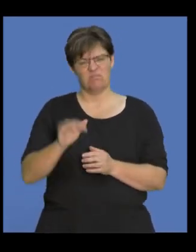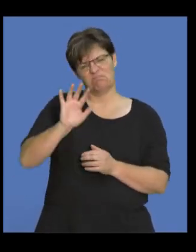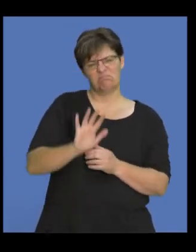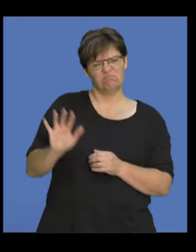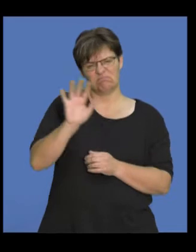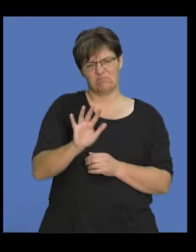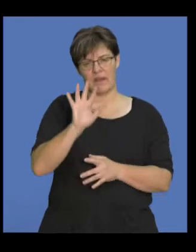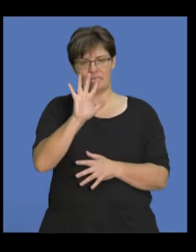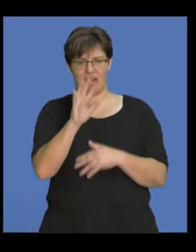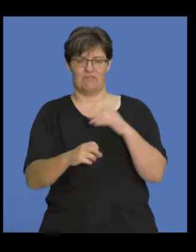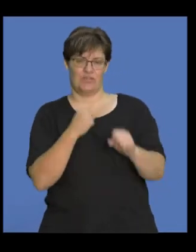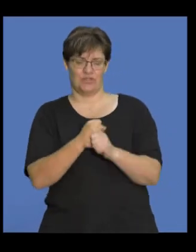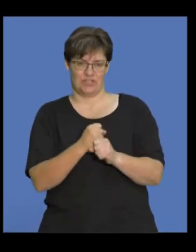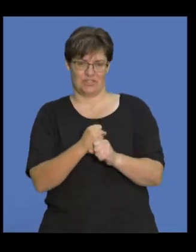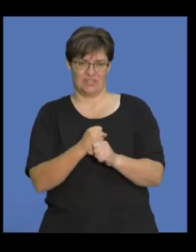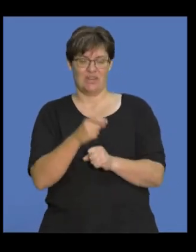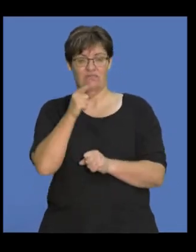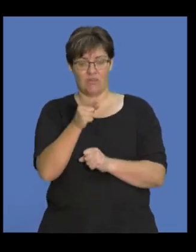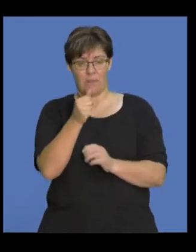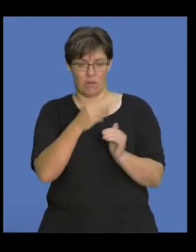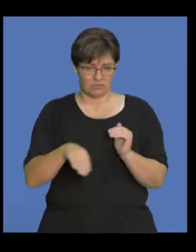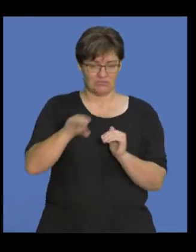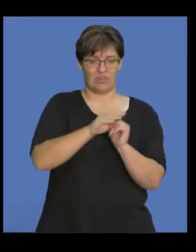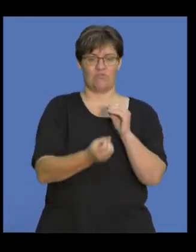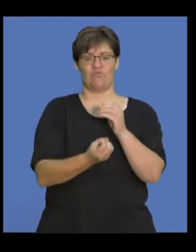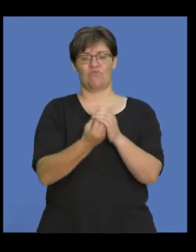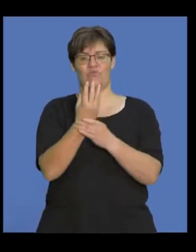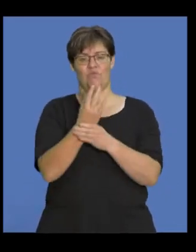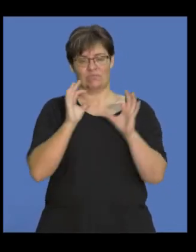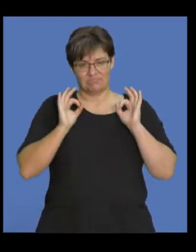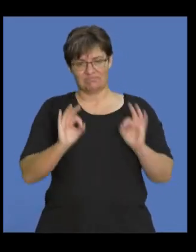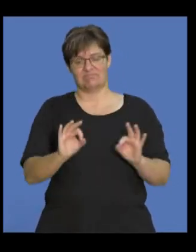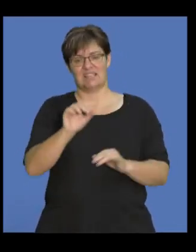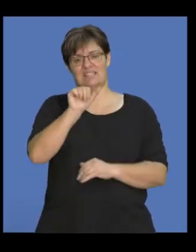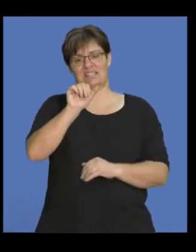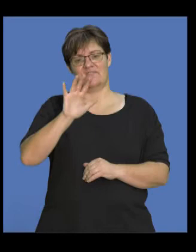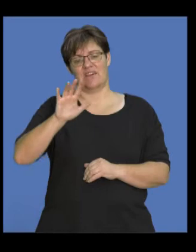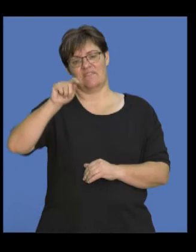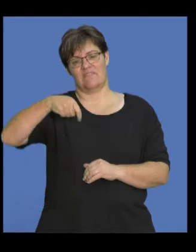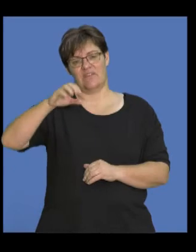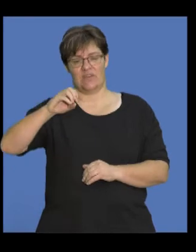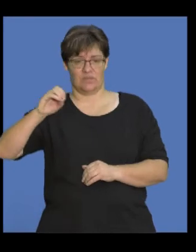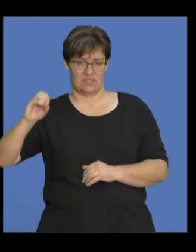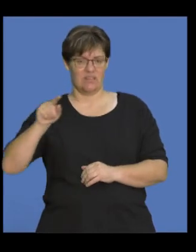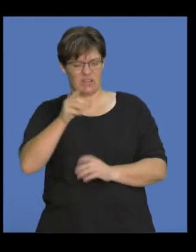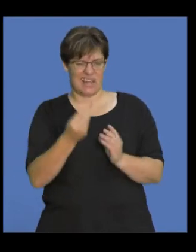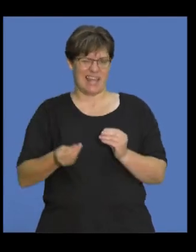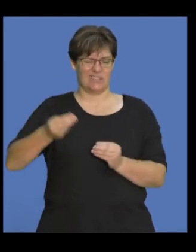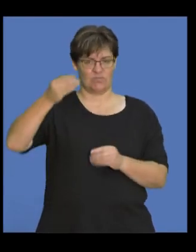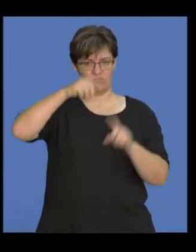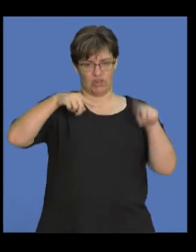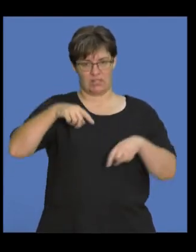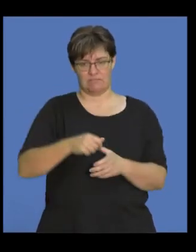5 years for this amount to grow to being 65,000 at that interest rate.